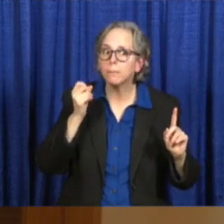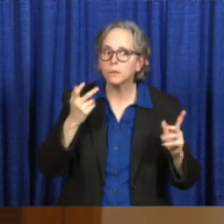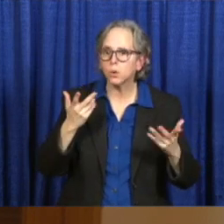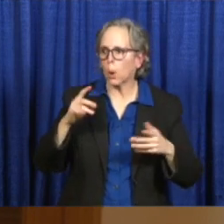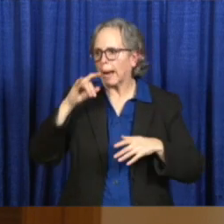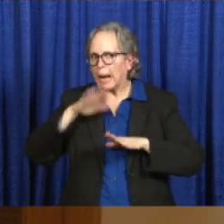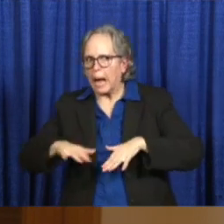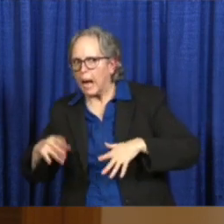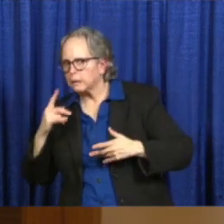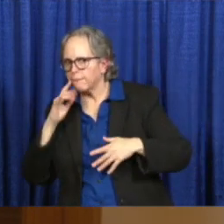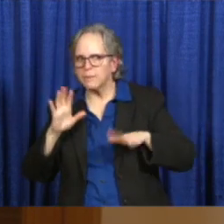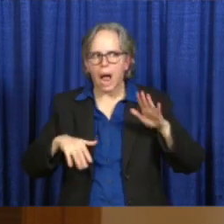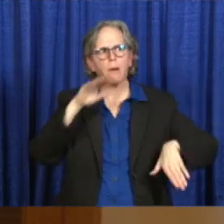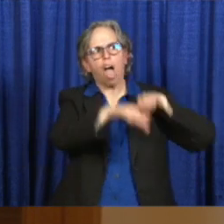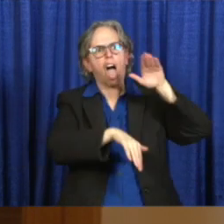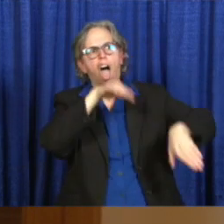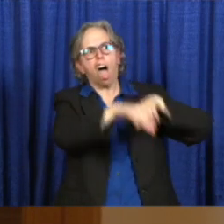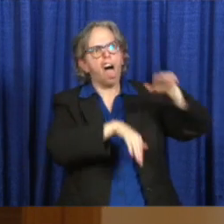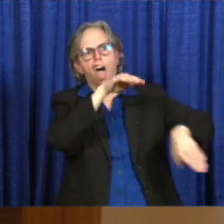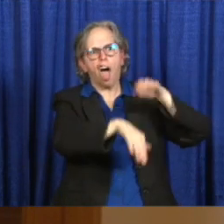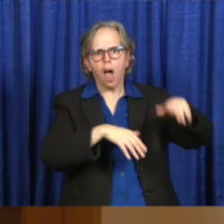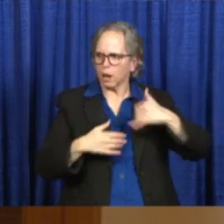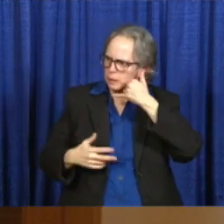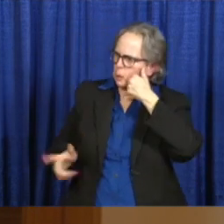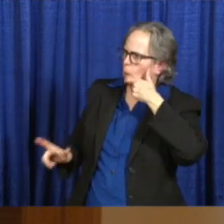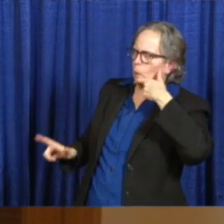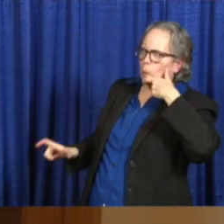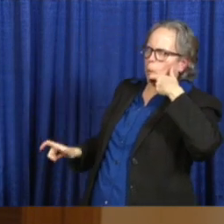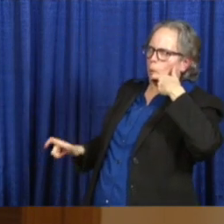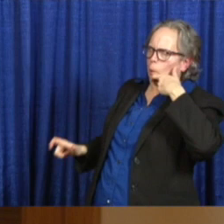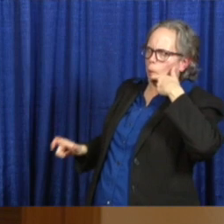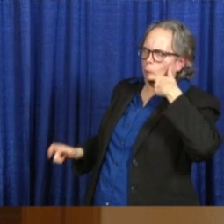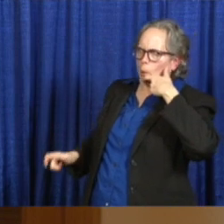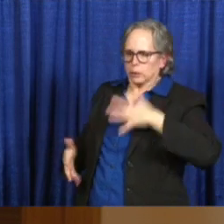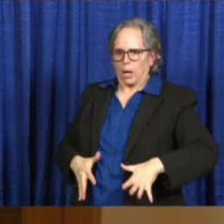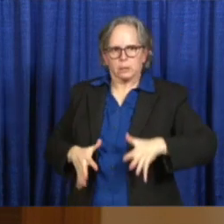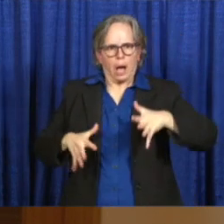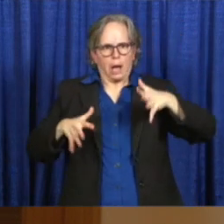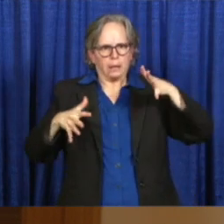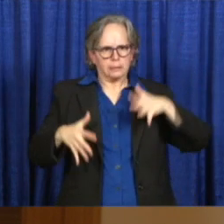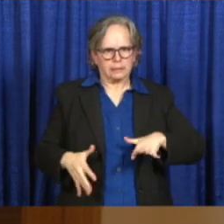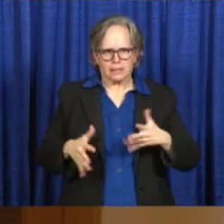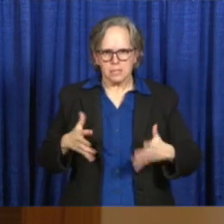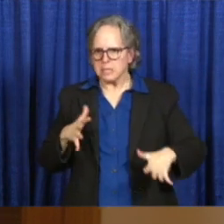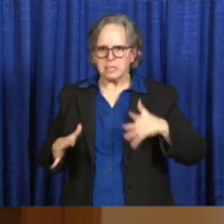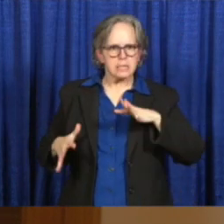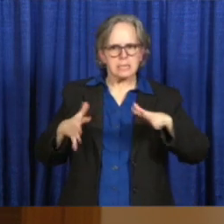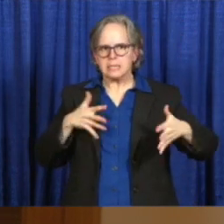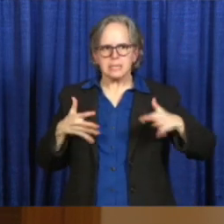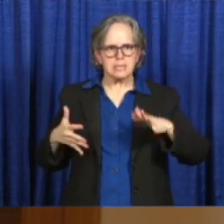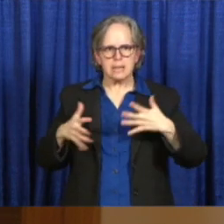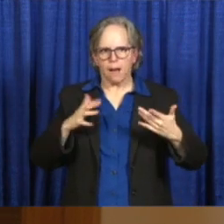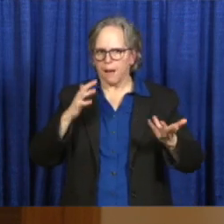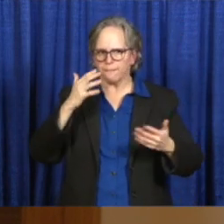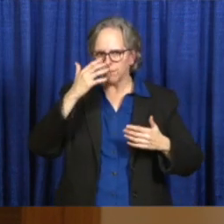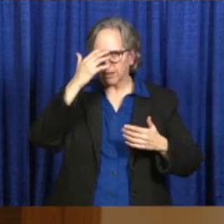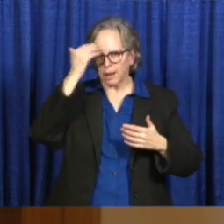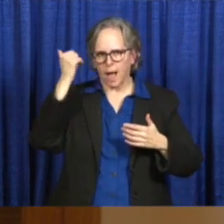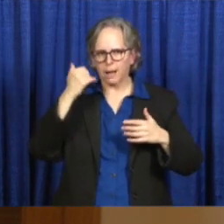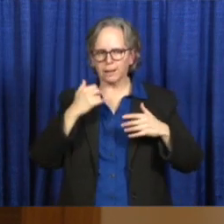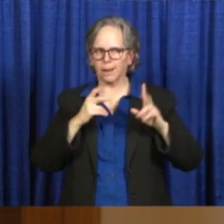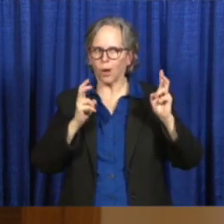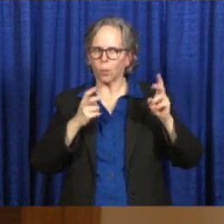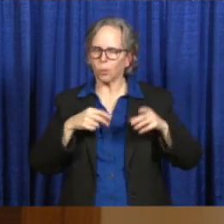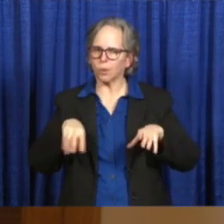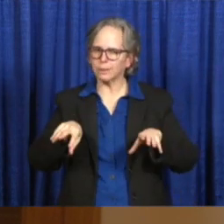members. And I think in the anxiety we're all feeling sometimes, we forget that everyone we interact with is going through a lot